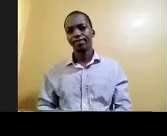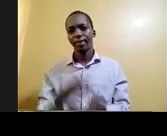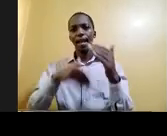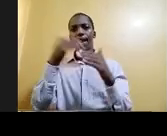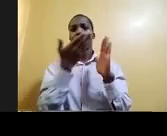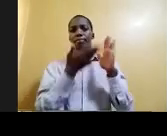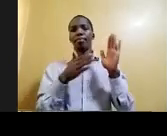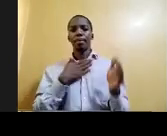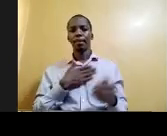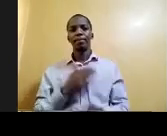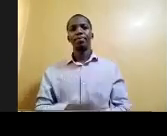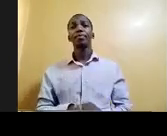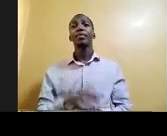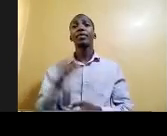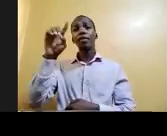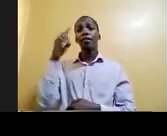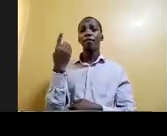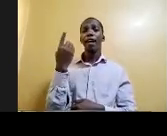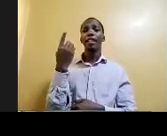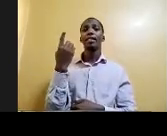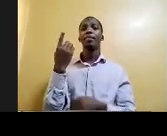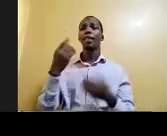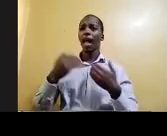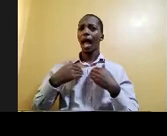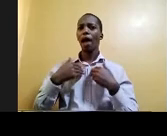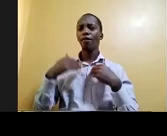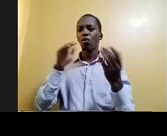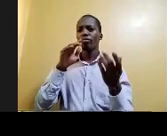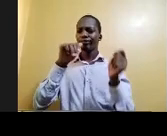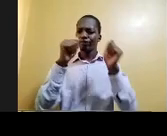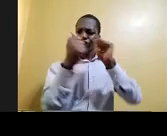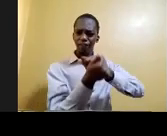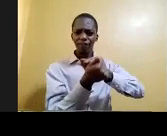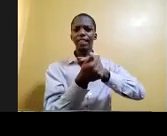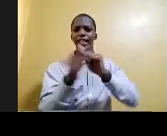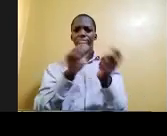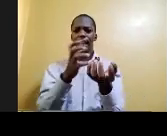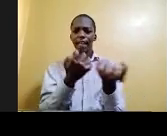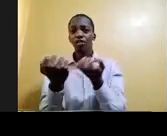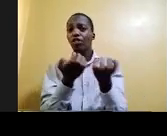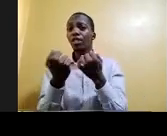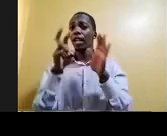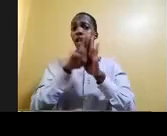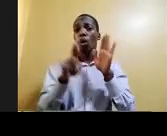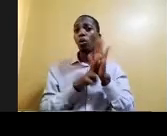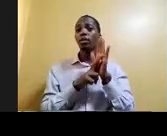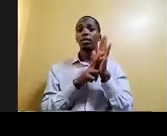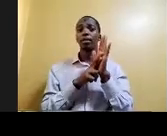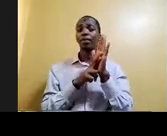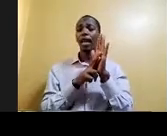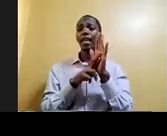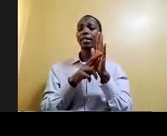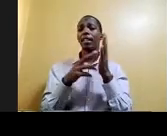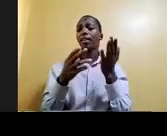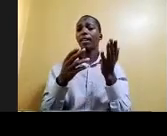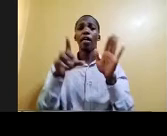First of all, there'll have to be a shift in, you know, in the trade rules that we've already seen now that's come through in the secondary legislation that's already been